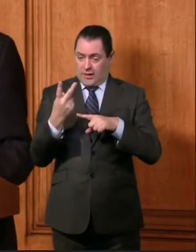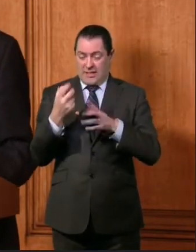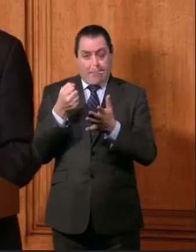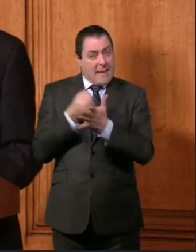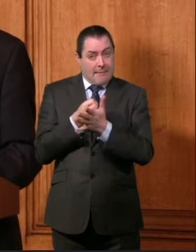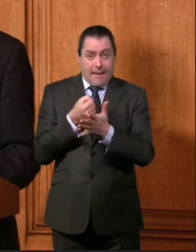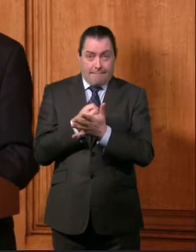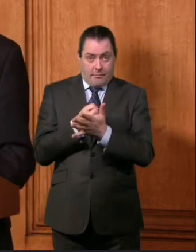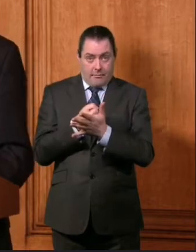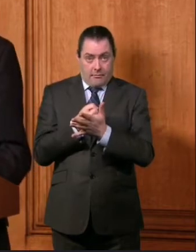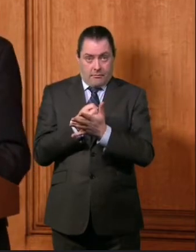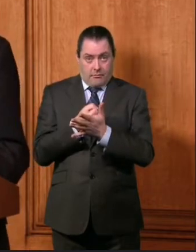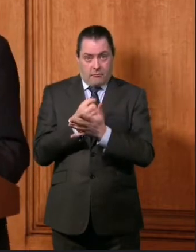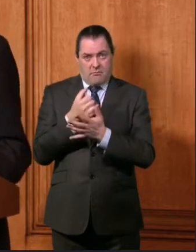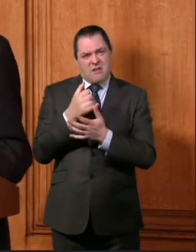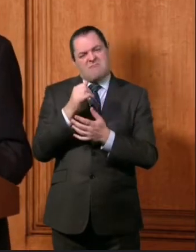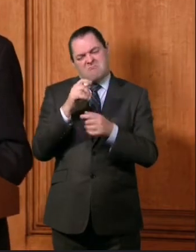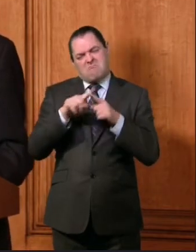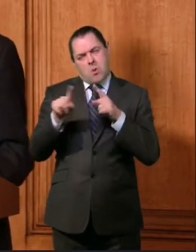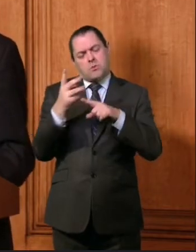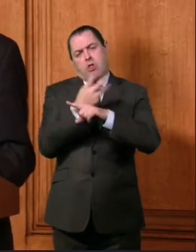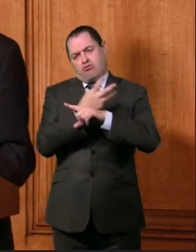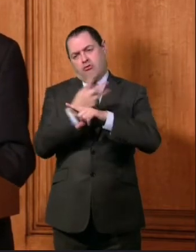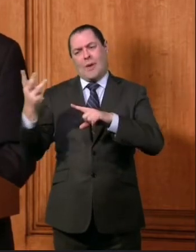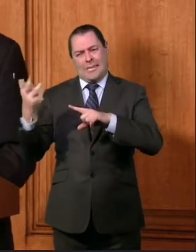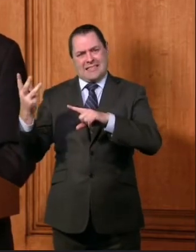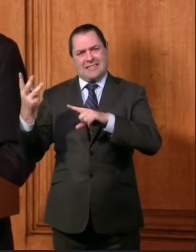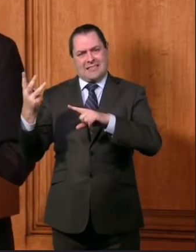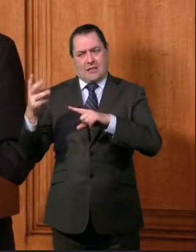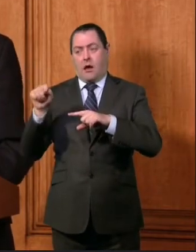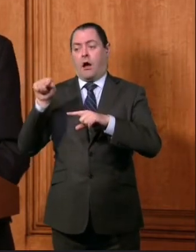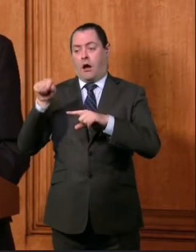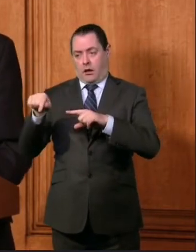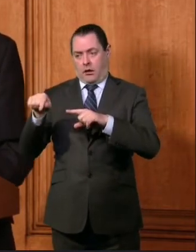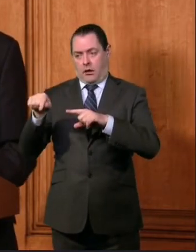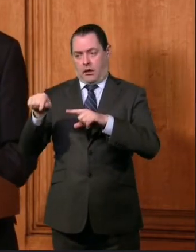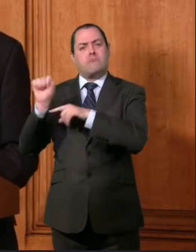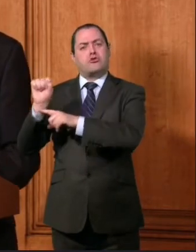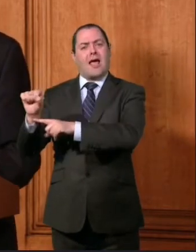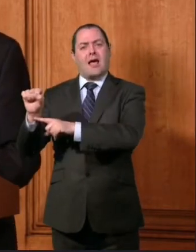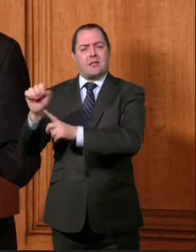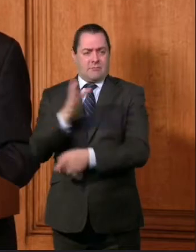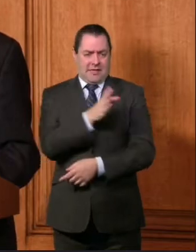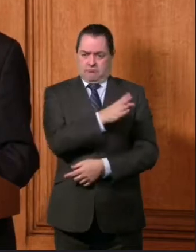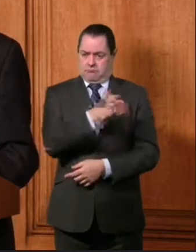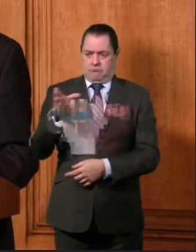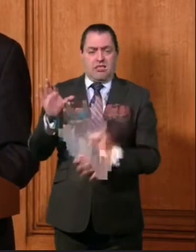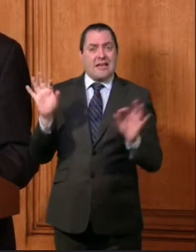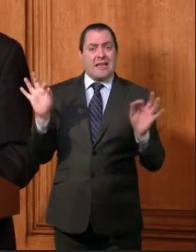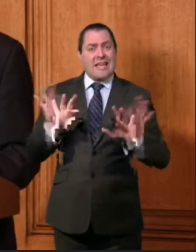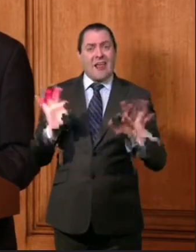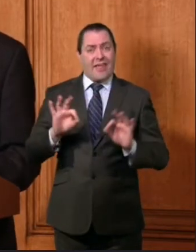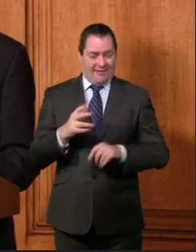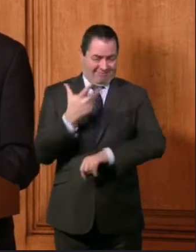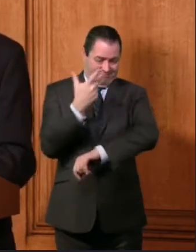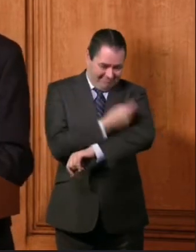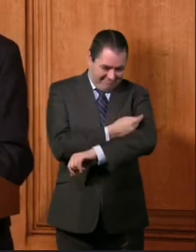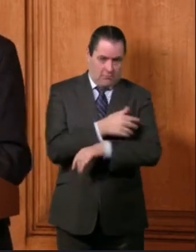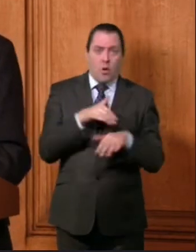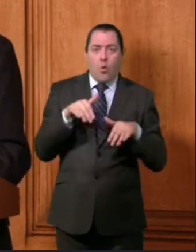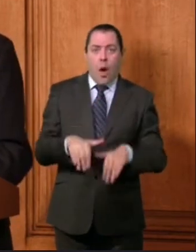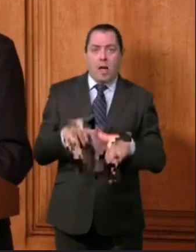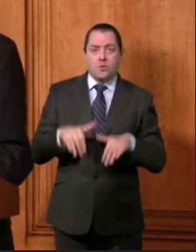have virtually no protection initially, and then that protection will steadily increase from 2 to 3 weeks onwards, and probably